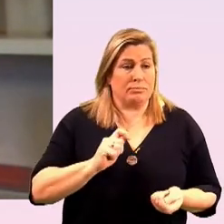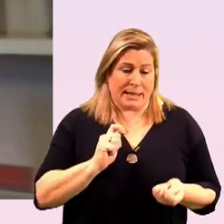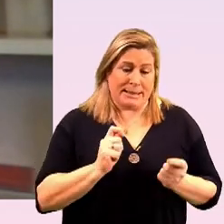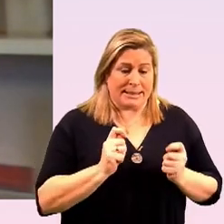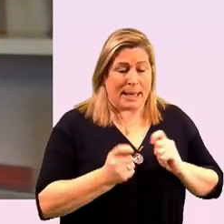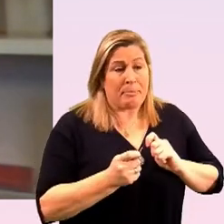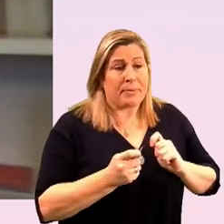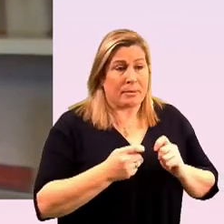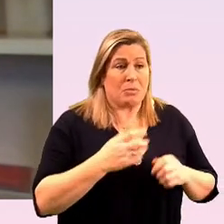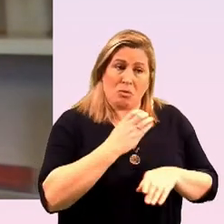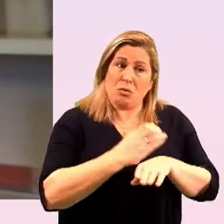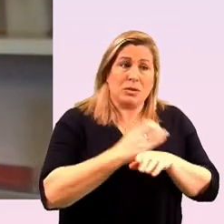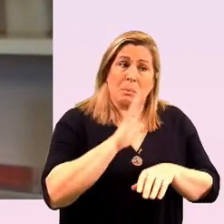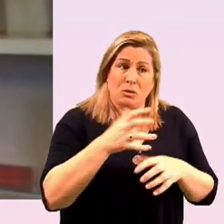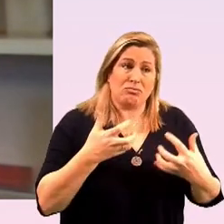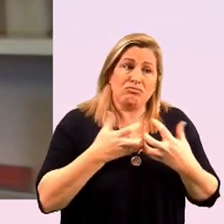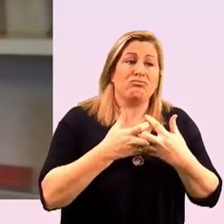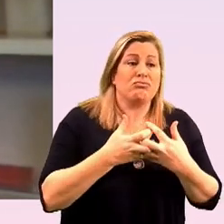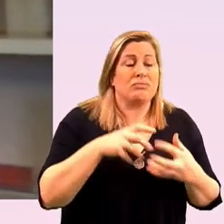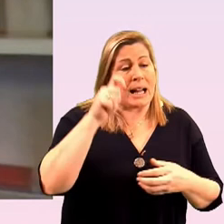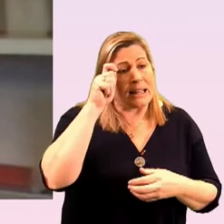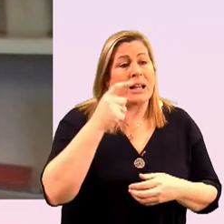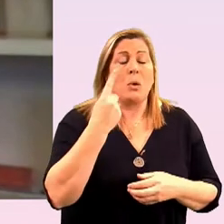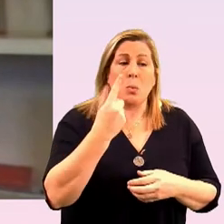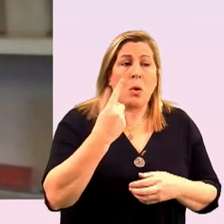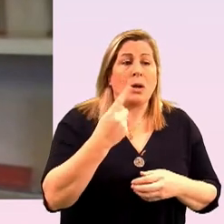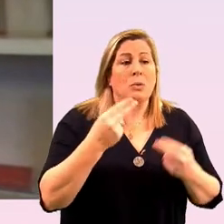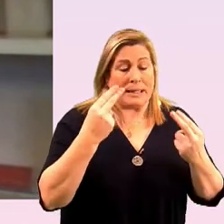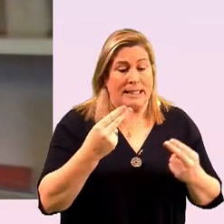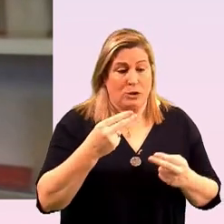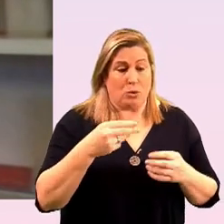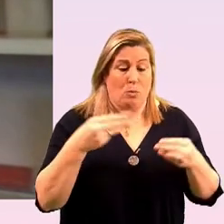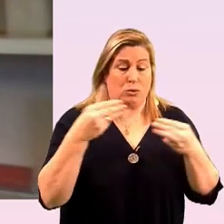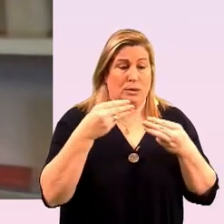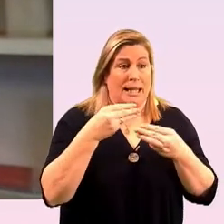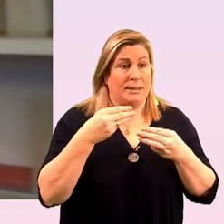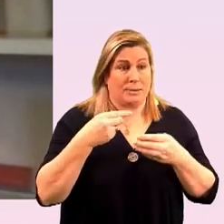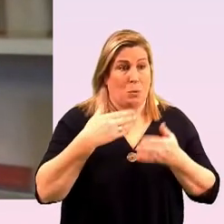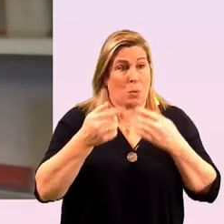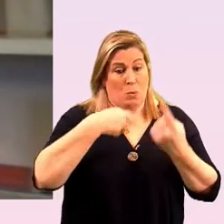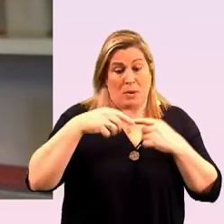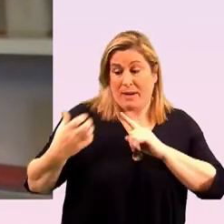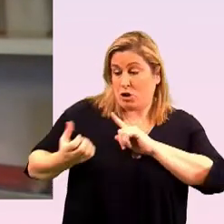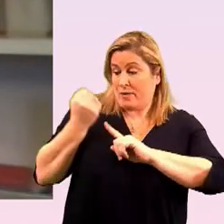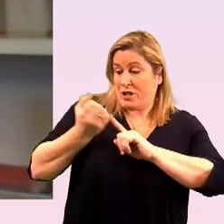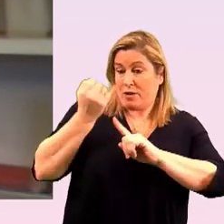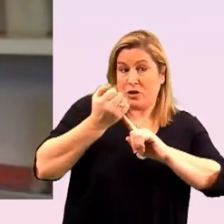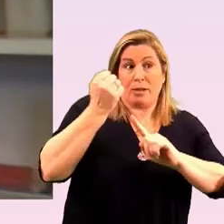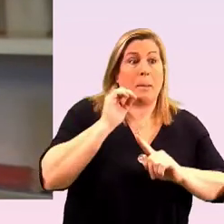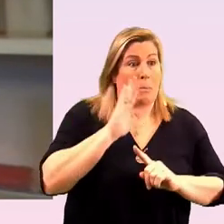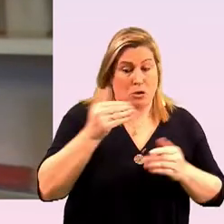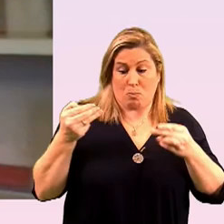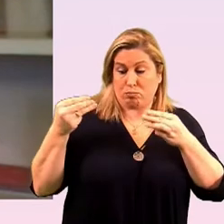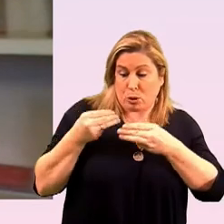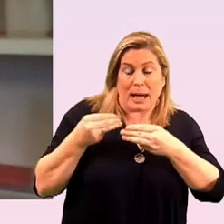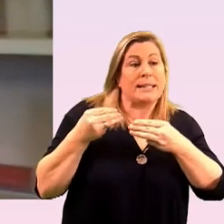I think one is actually protecting the gains we've made, you know, and I think it's sort of